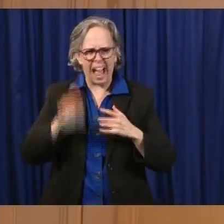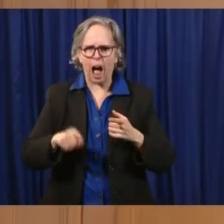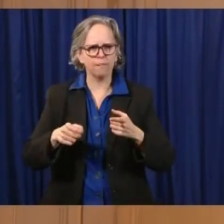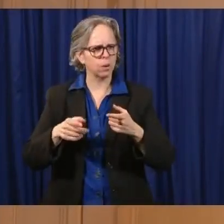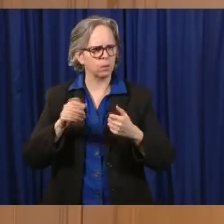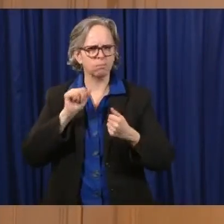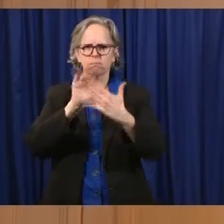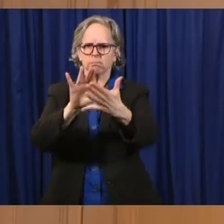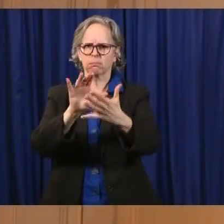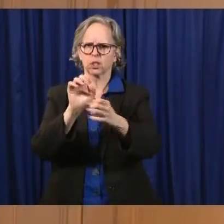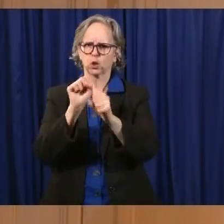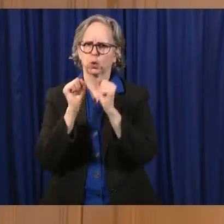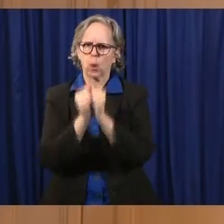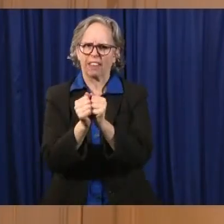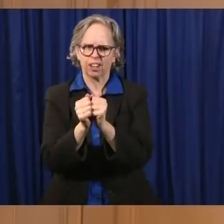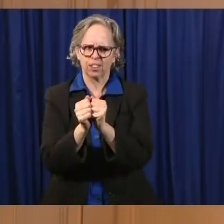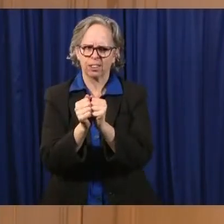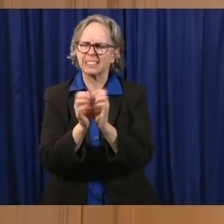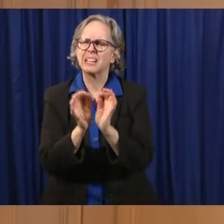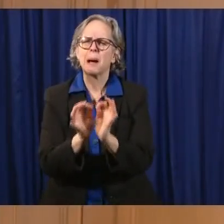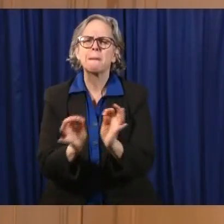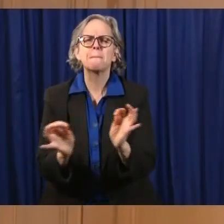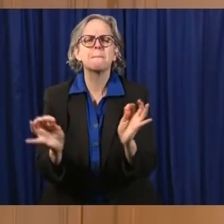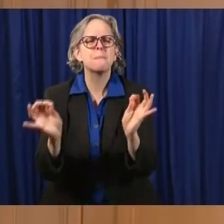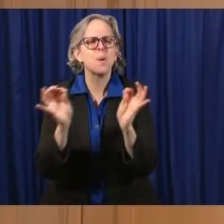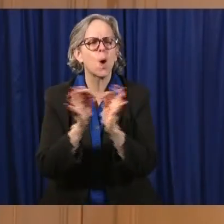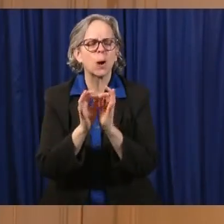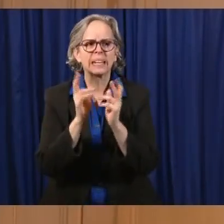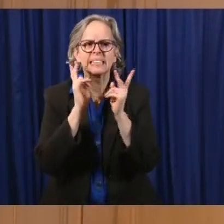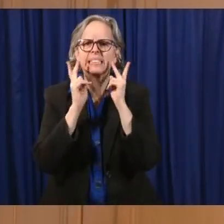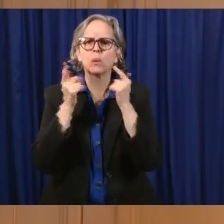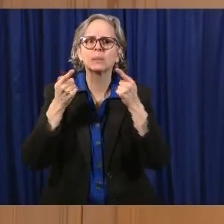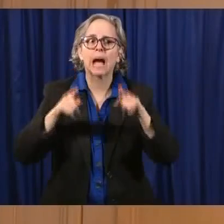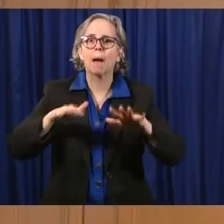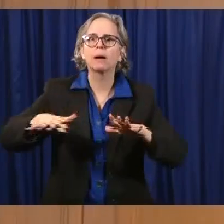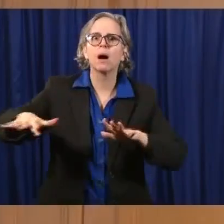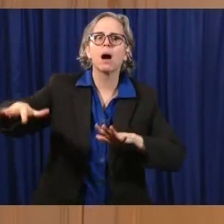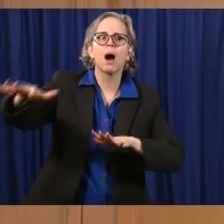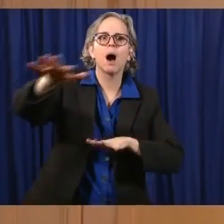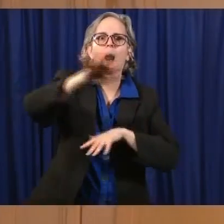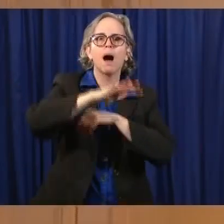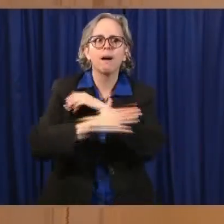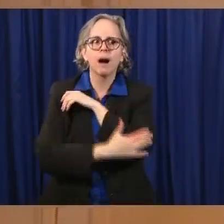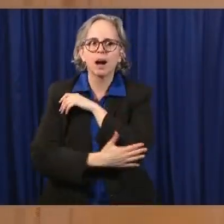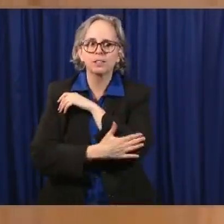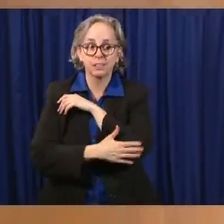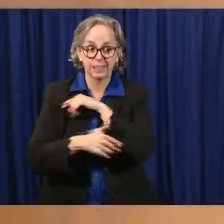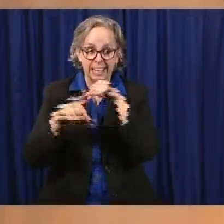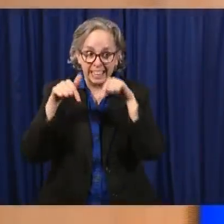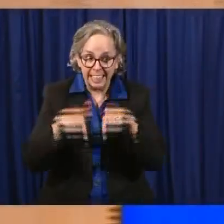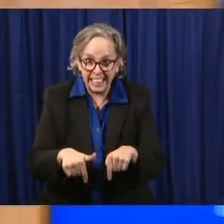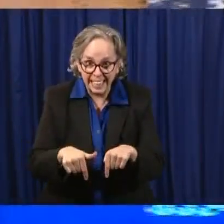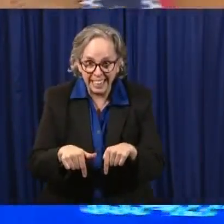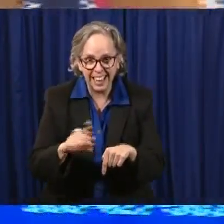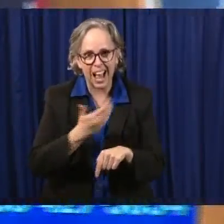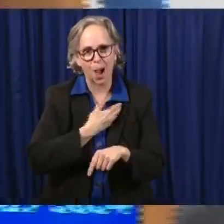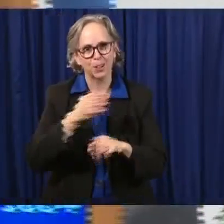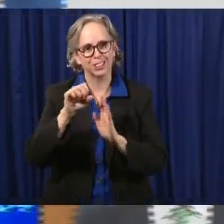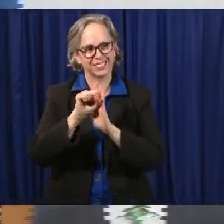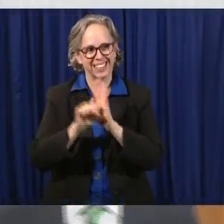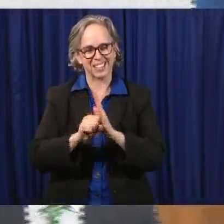important that we're constantly watching what's happening everywhere around us, as well as in our state. Thank you. Thank